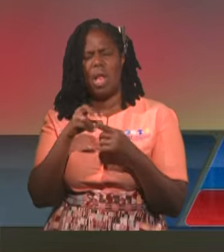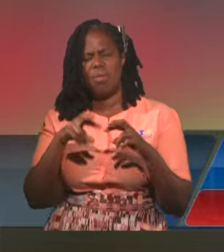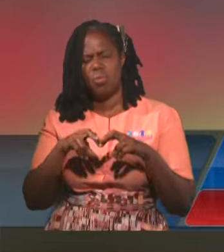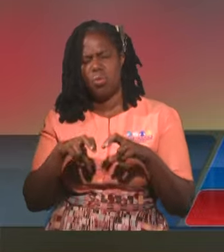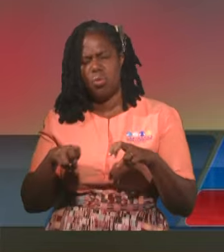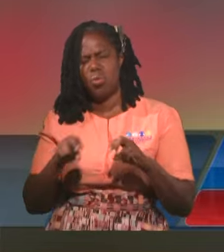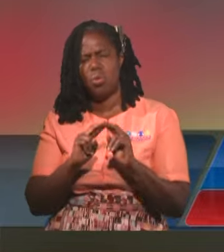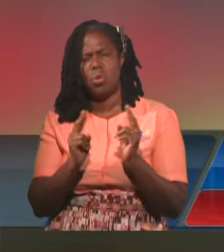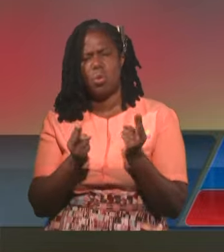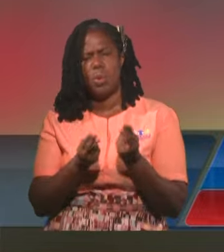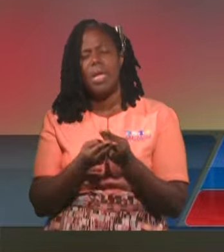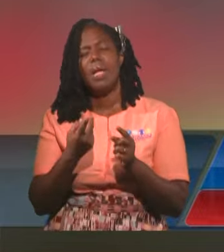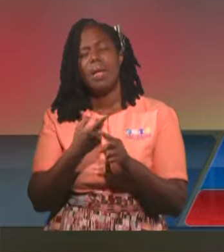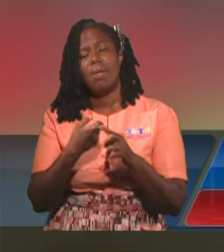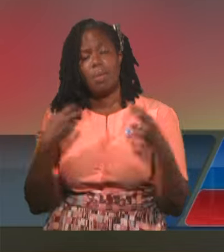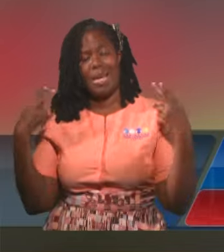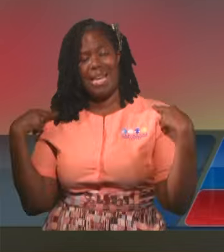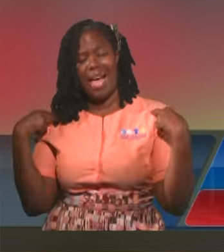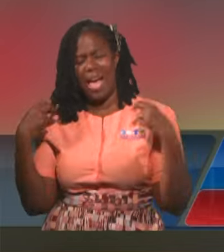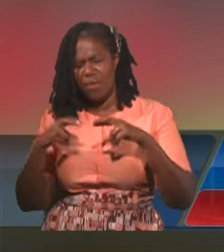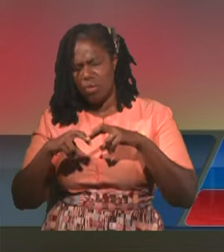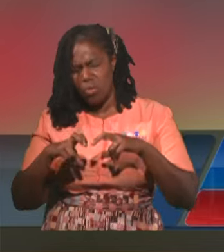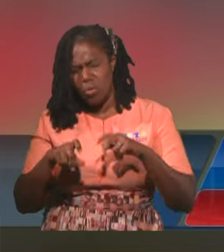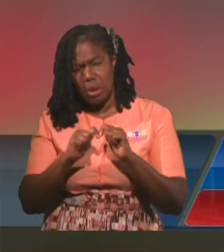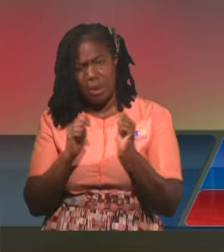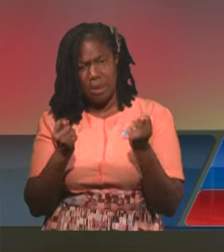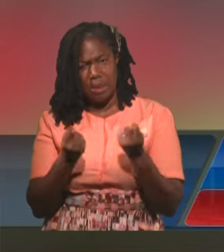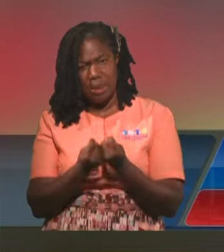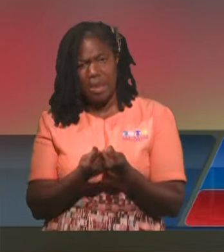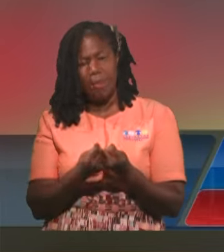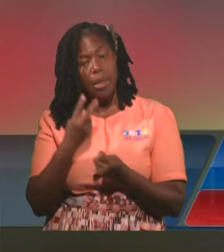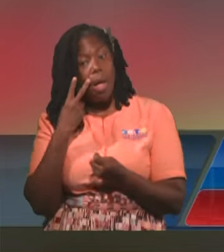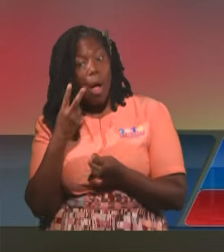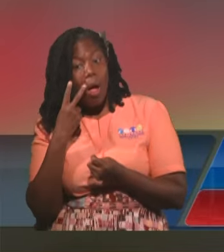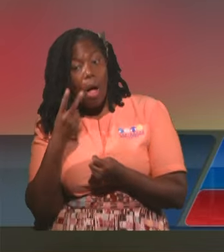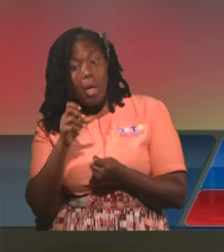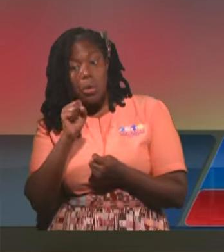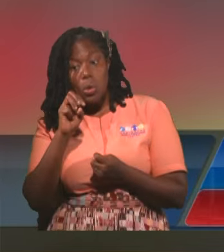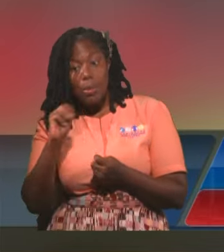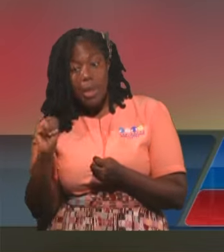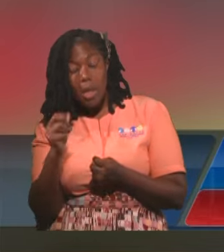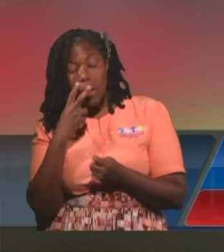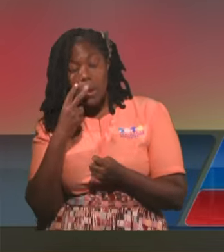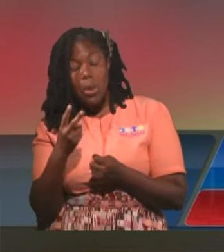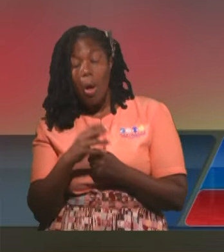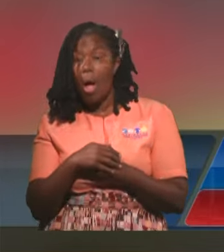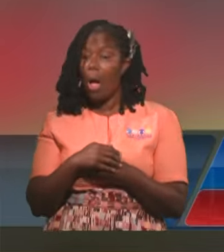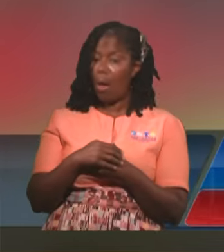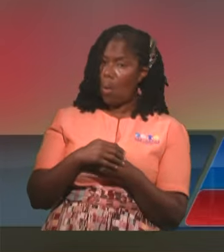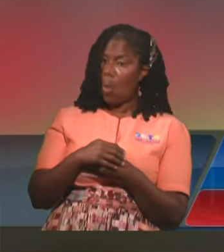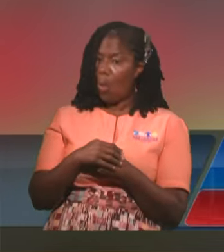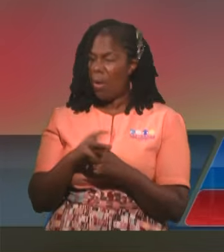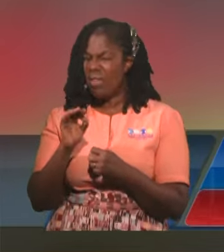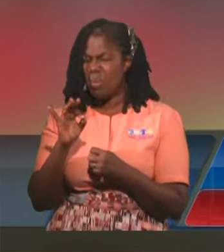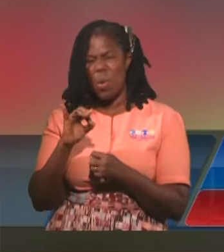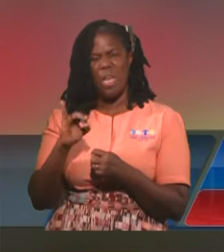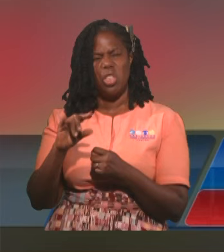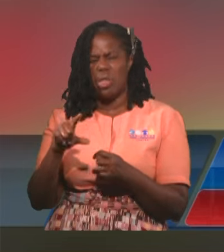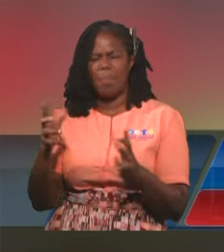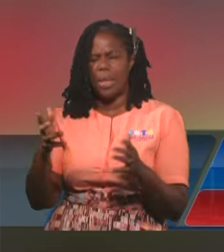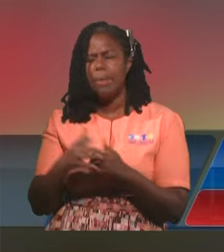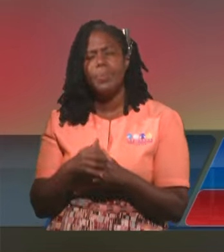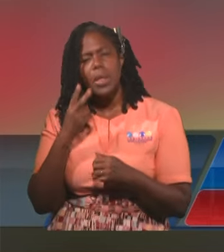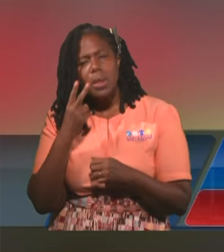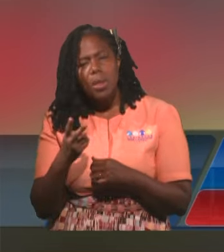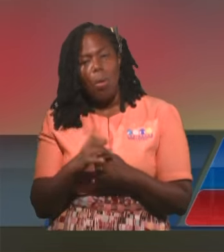conducted investigations into several music videos published on social media. As part of the bail conditions, Emmanuel must report once a week to a